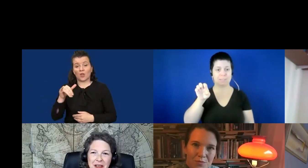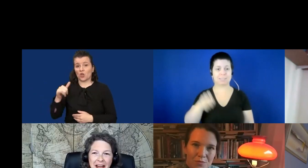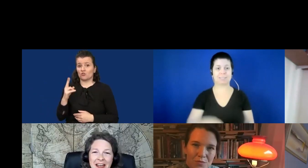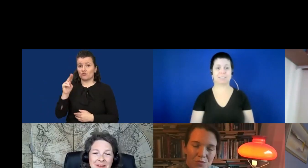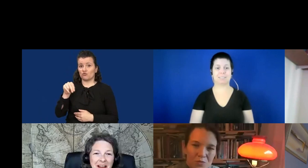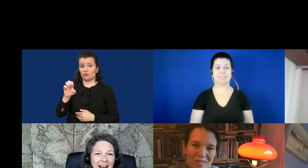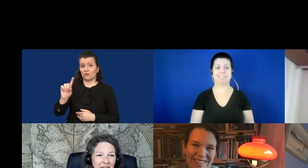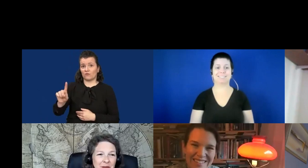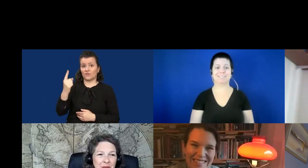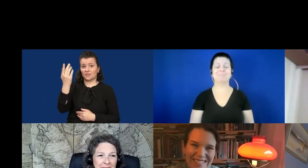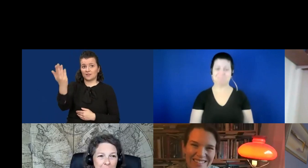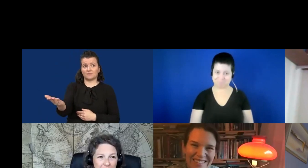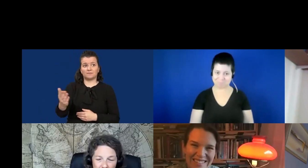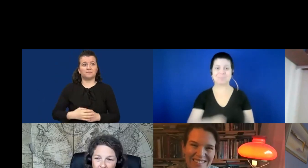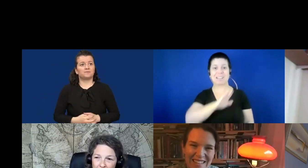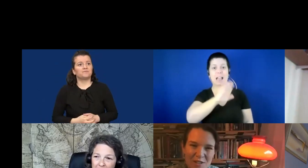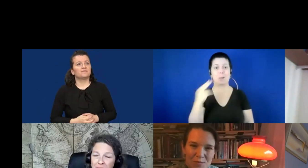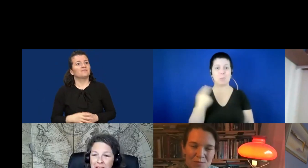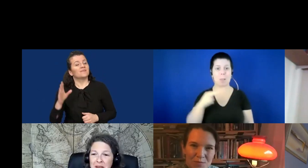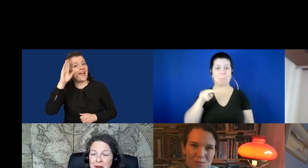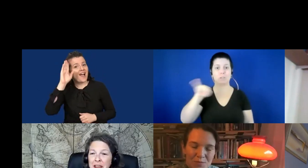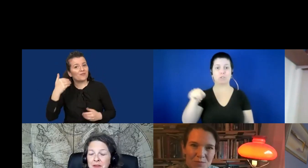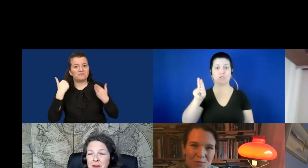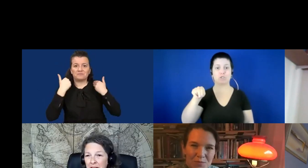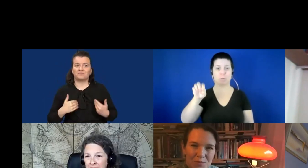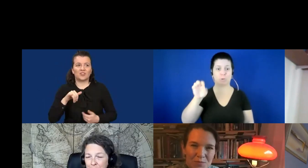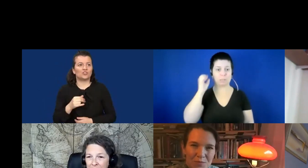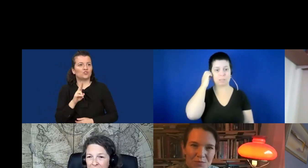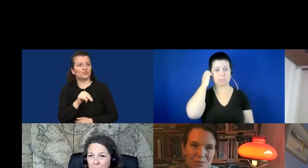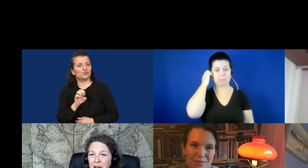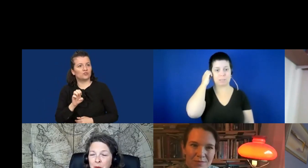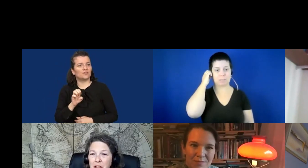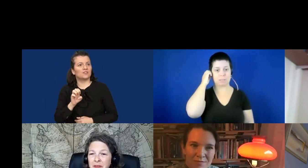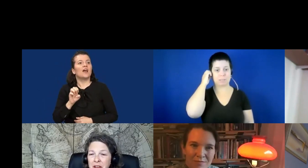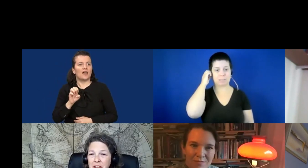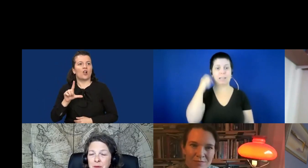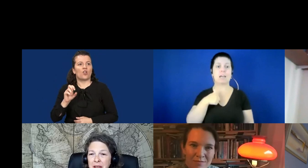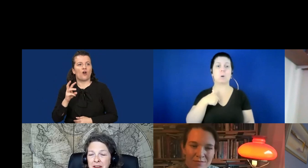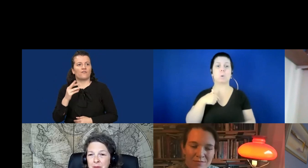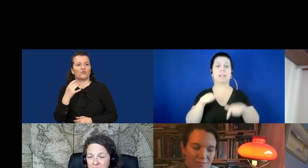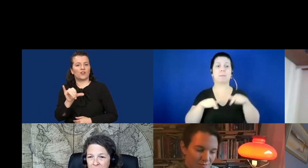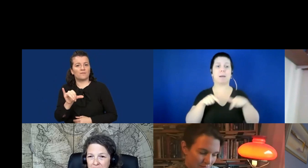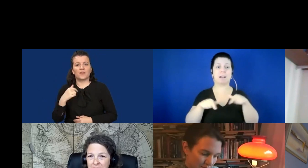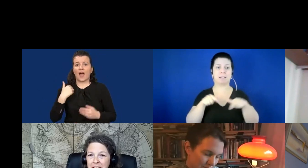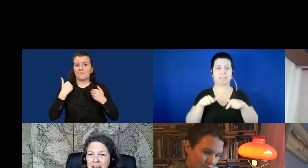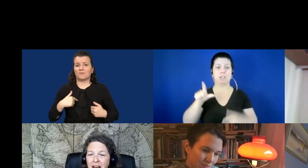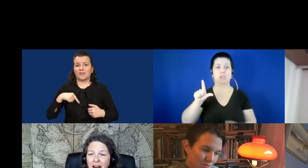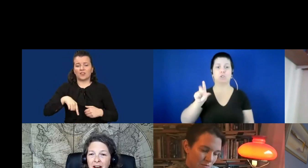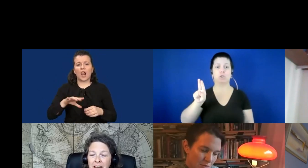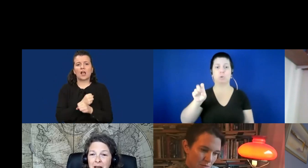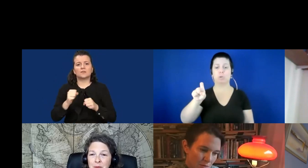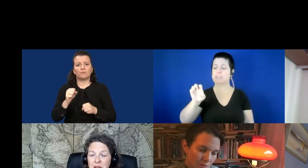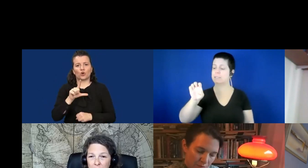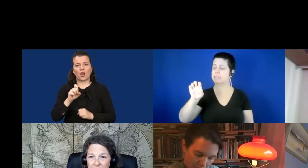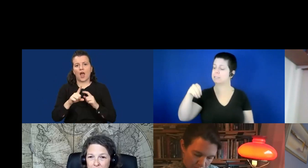We can. Hello, my name is June Lowry. I'm speaking from Luxembourg, where I work for the European Commission.